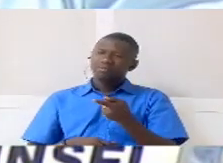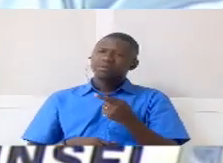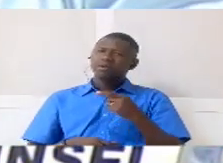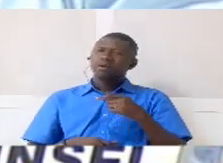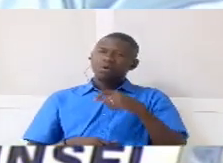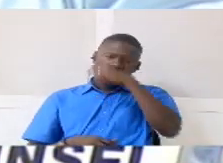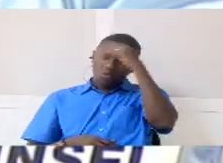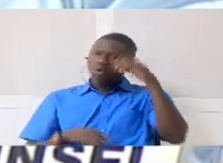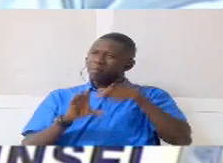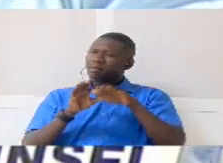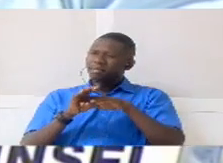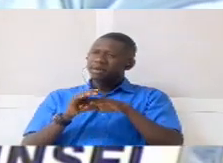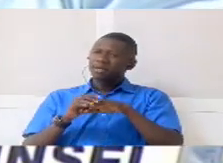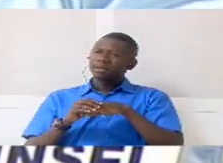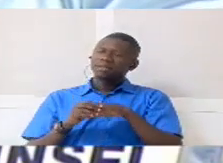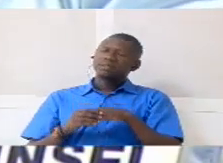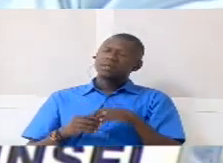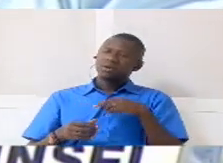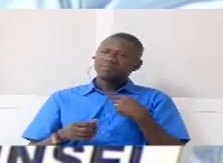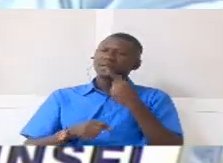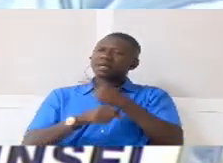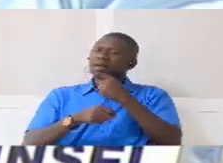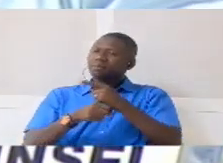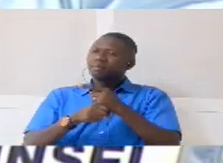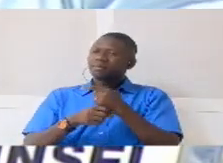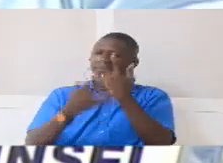Prison Service as to the purposes or the